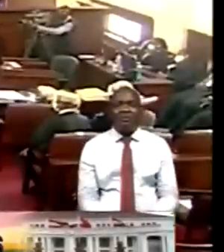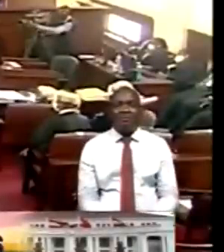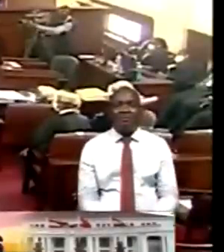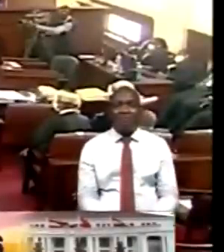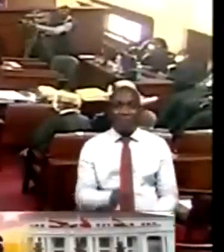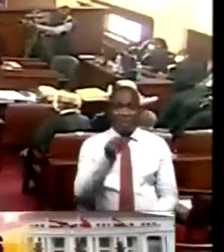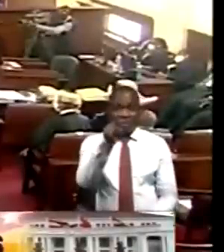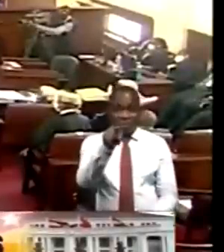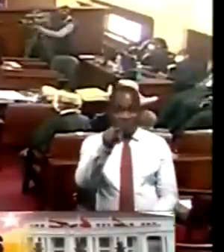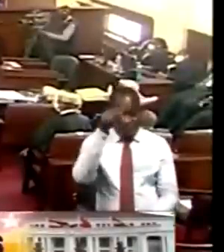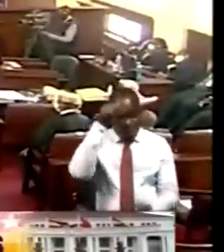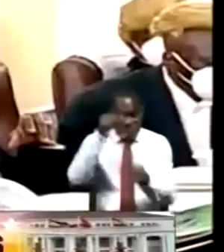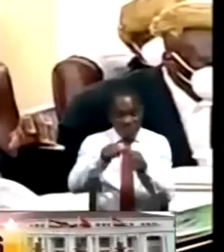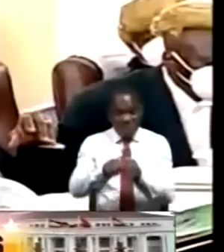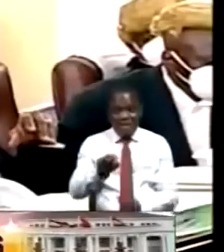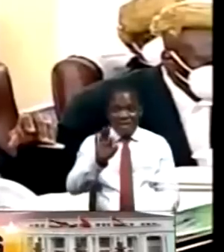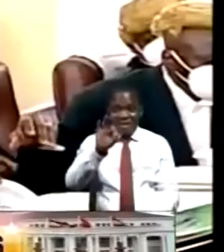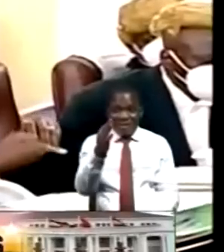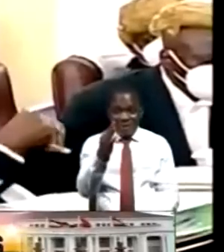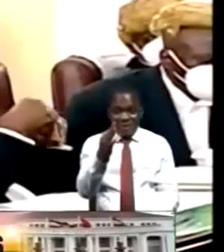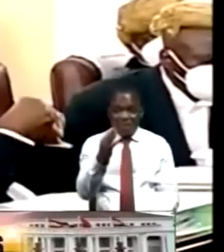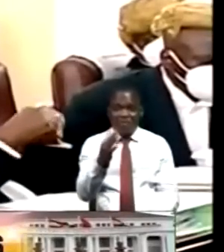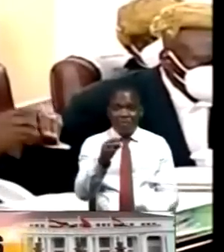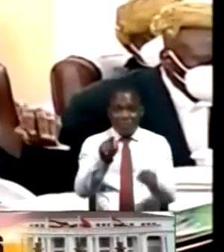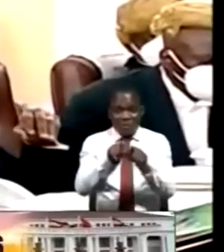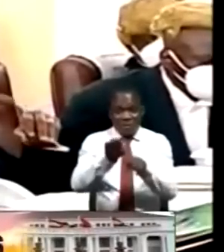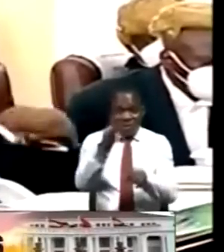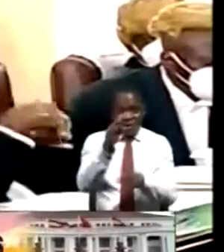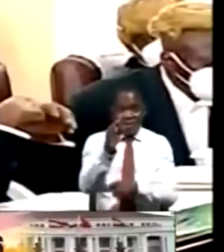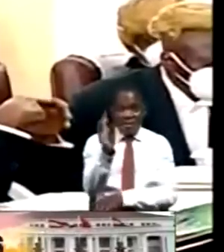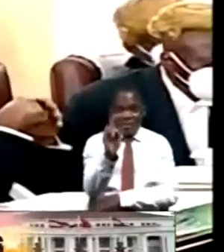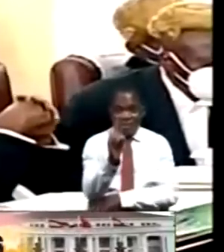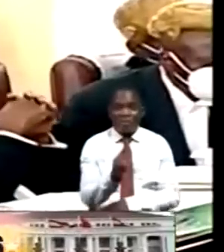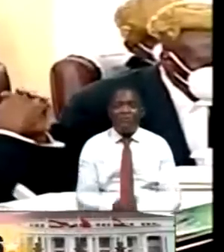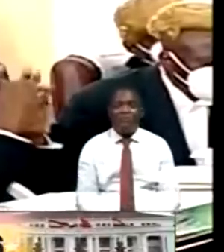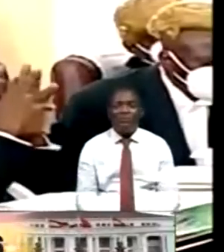Do you recall that on the 9th as well?